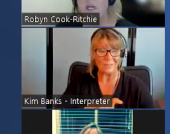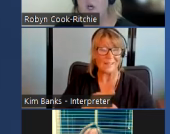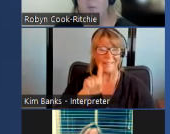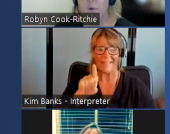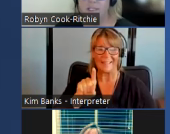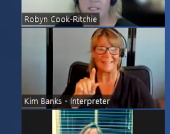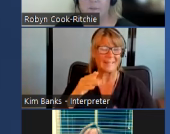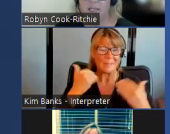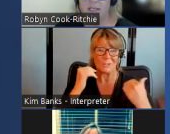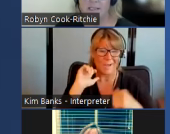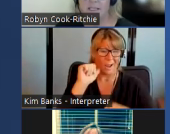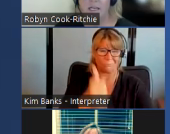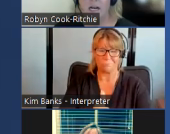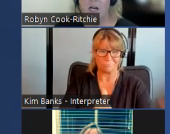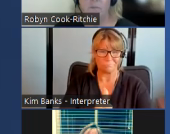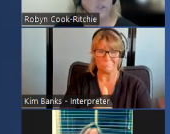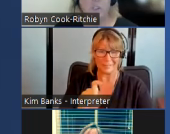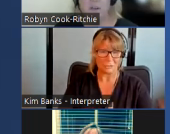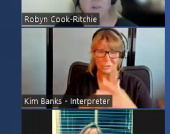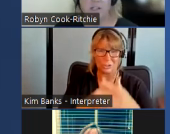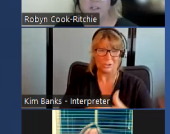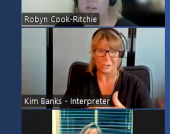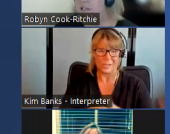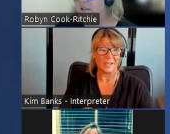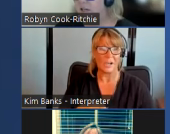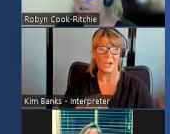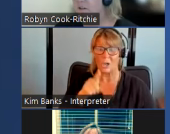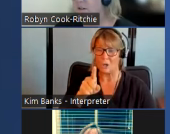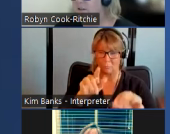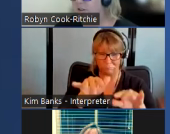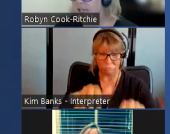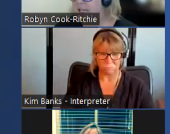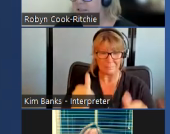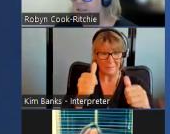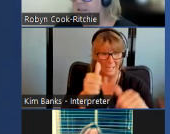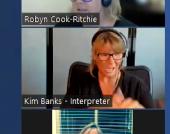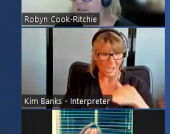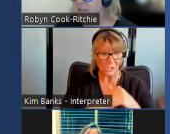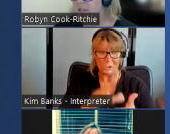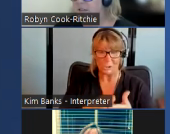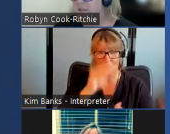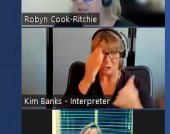actually put into place. You should never enter anything under learner gains.